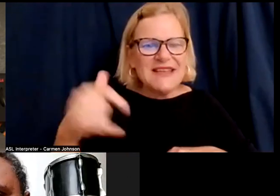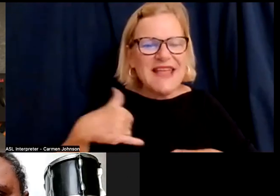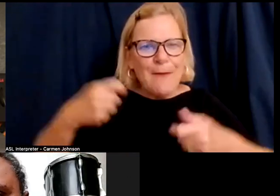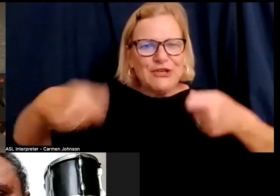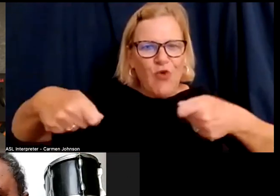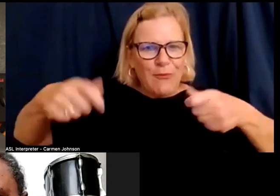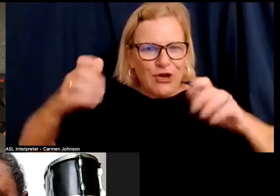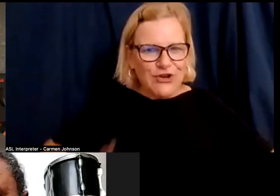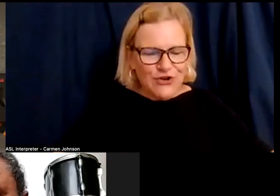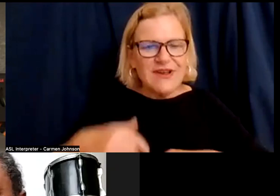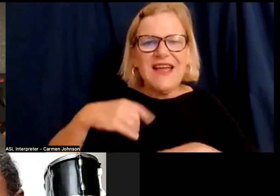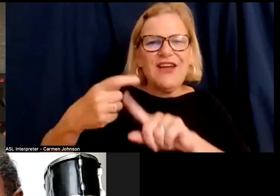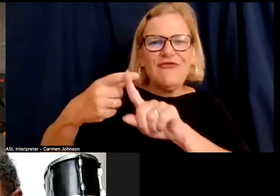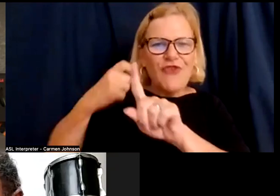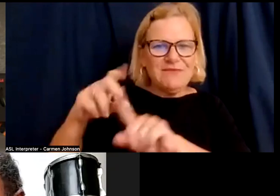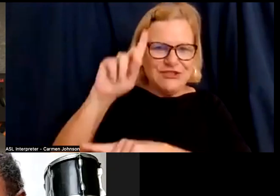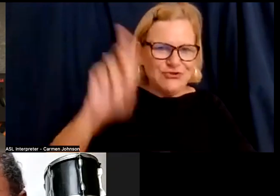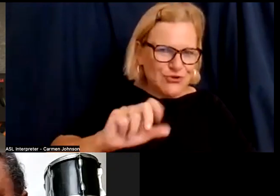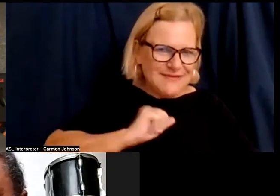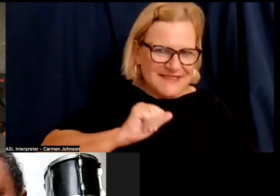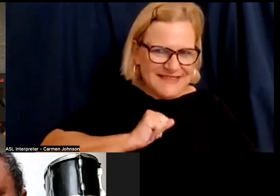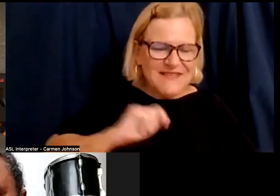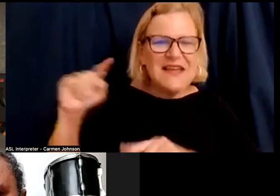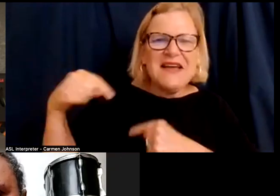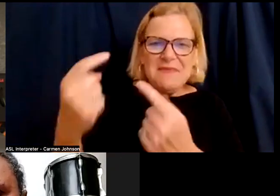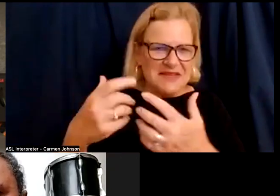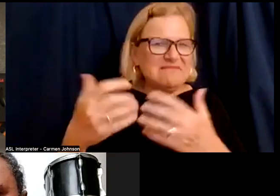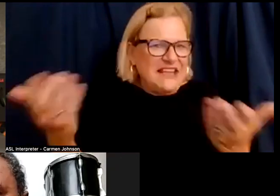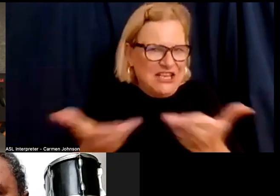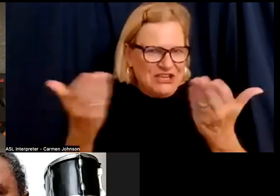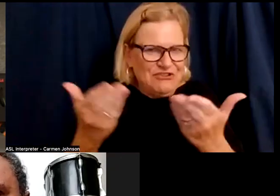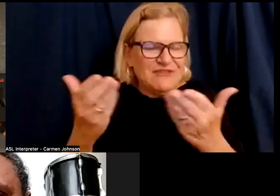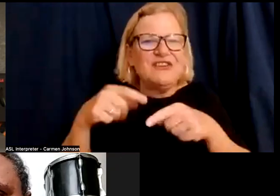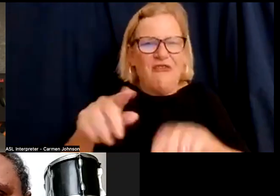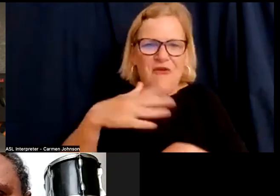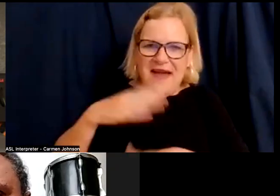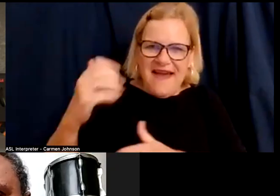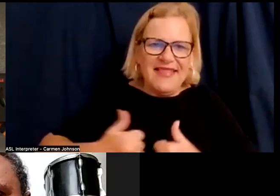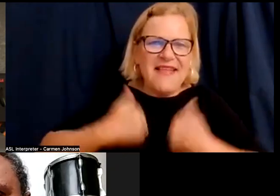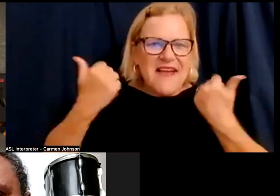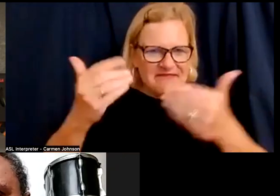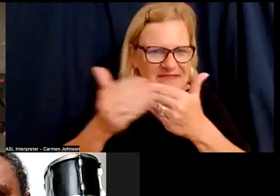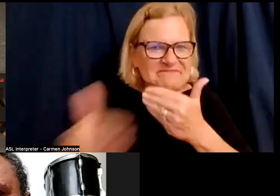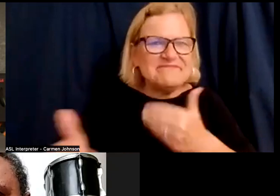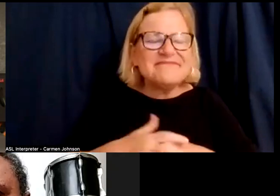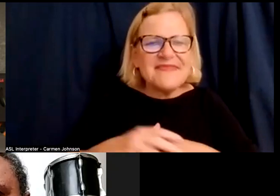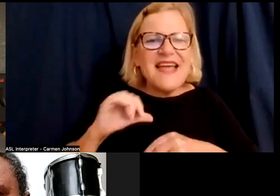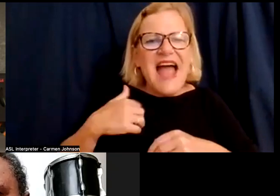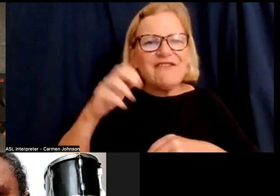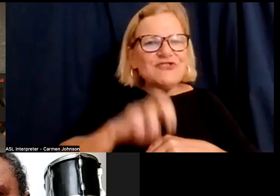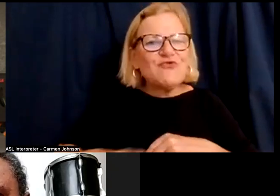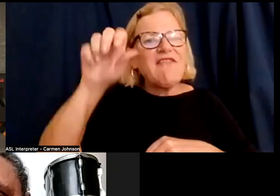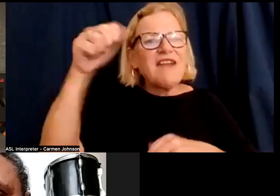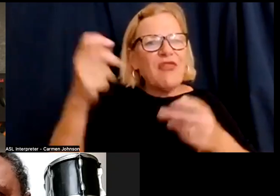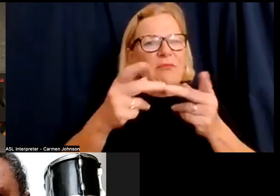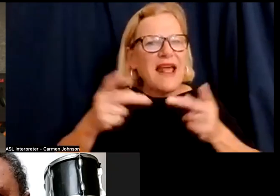drummer, native Detroiter, and been pretty much here all of my life. I have traveled other